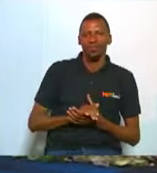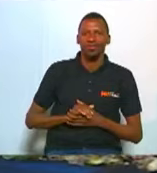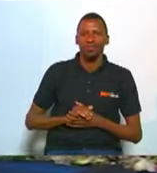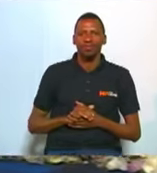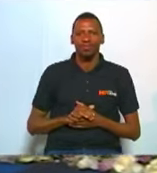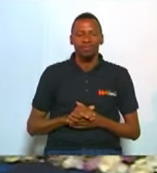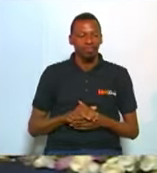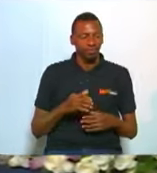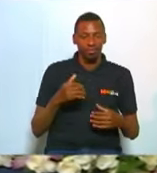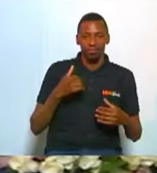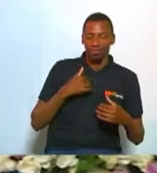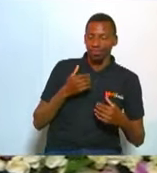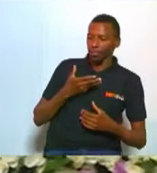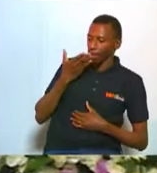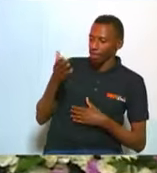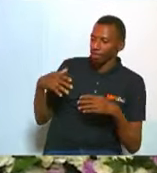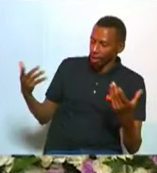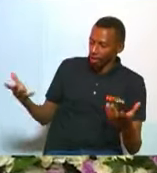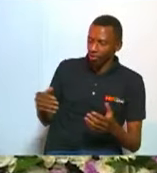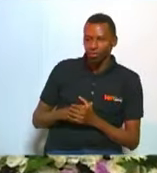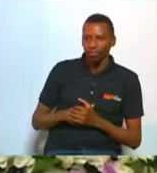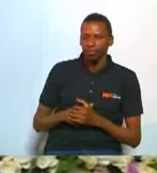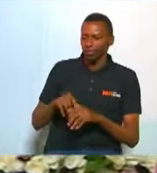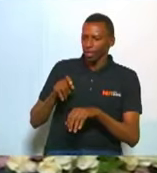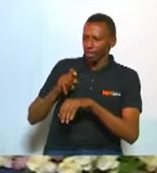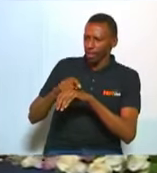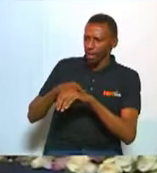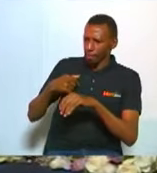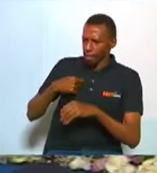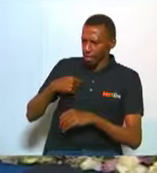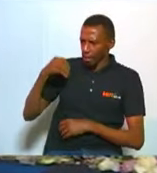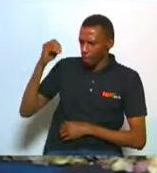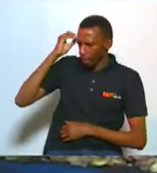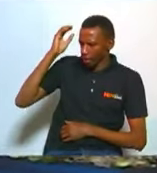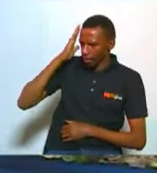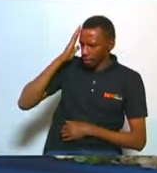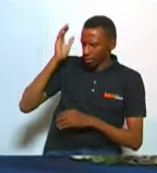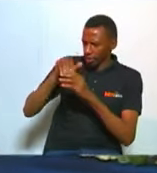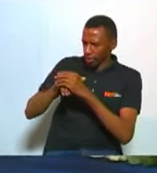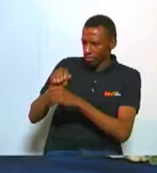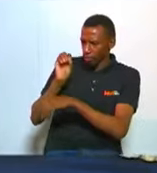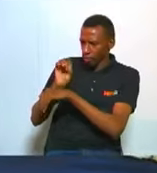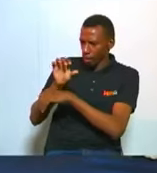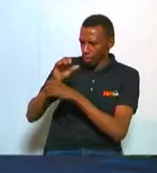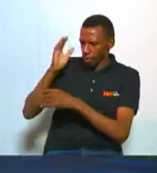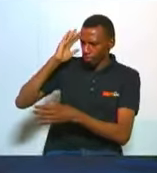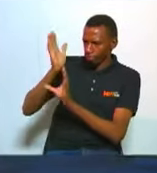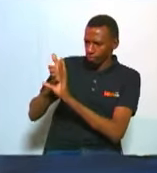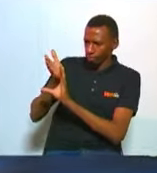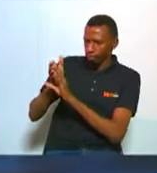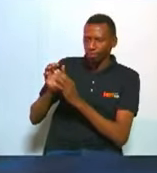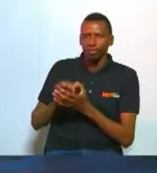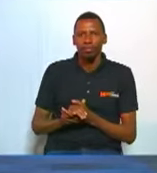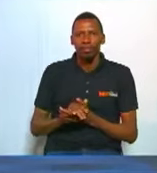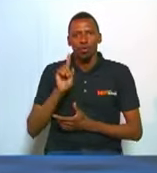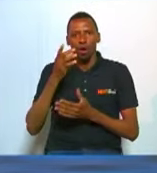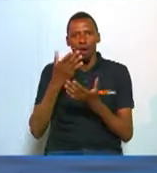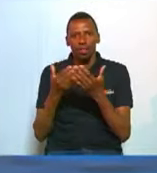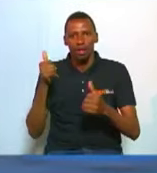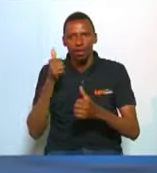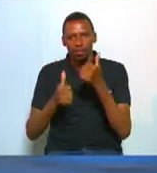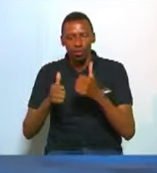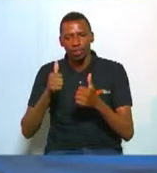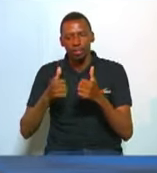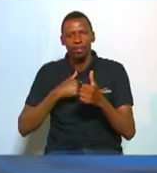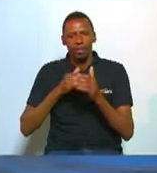And then I told her, when I was taking my master's in counseling psychology, one of the things I was so much interested in is